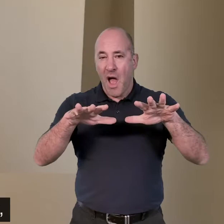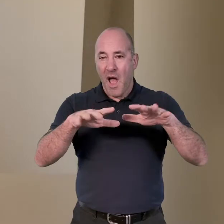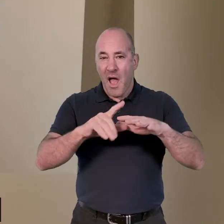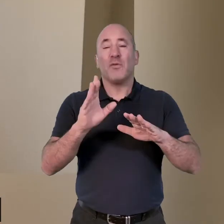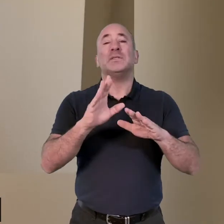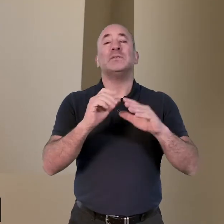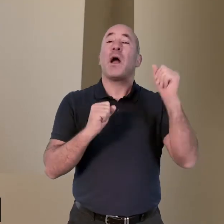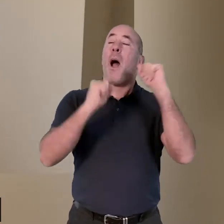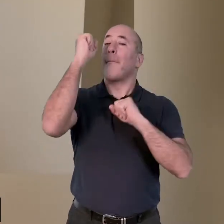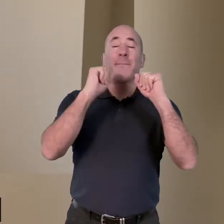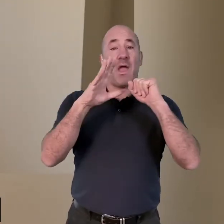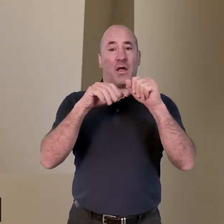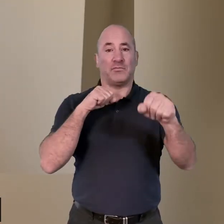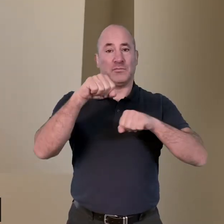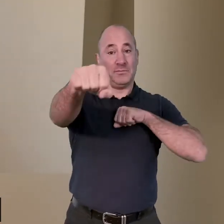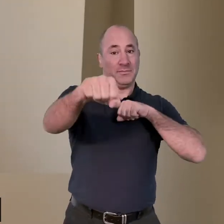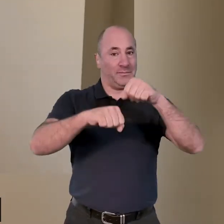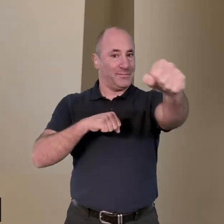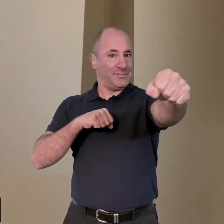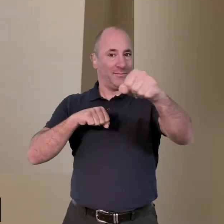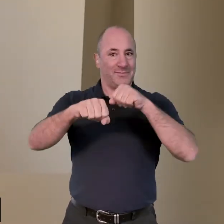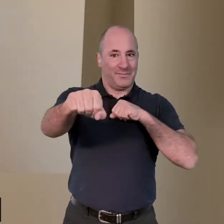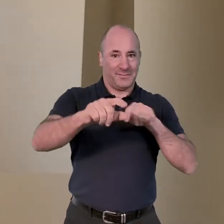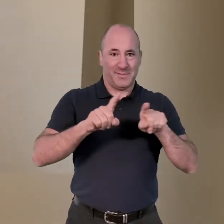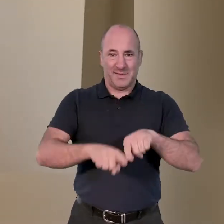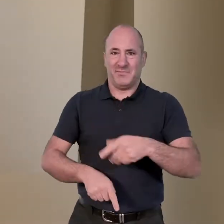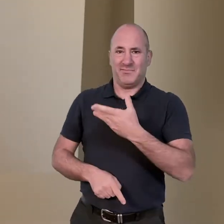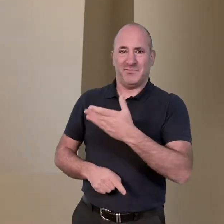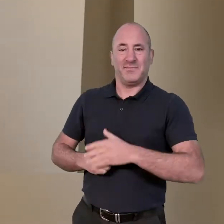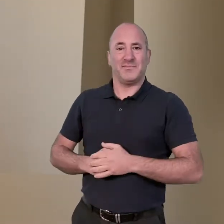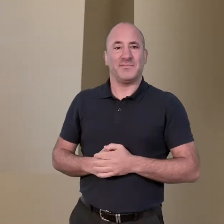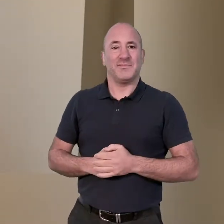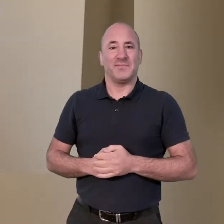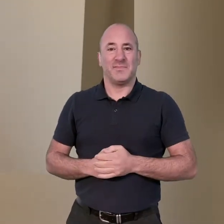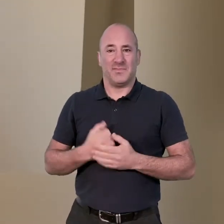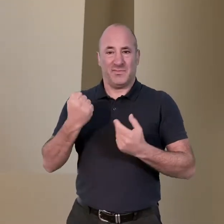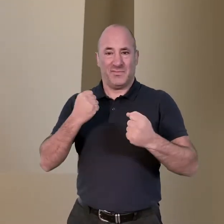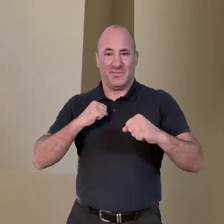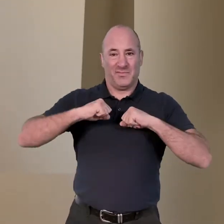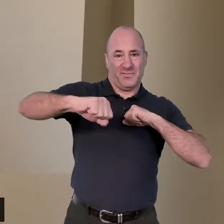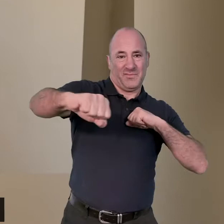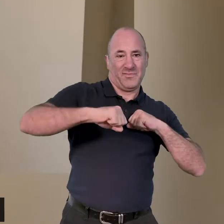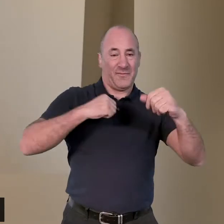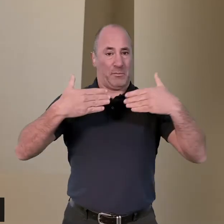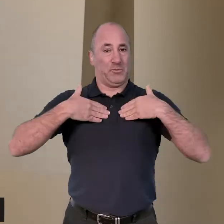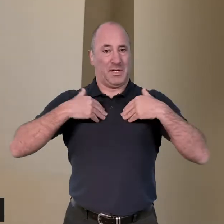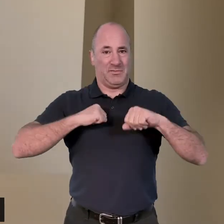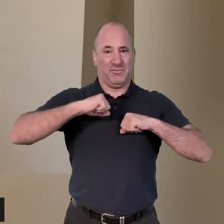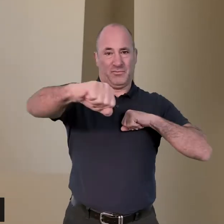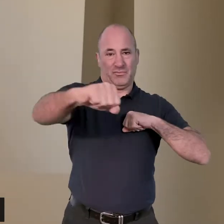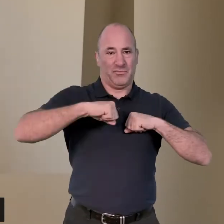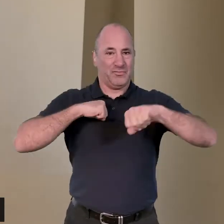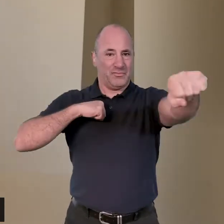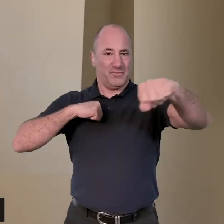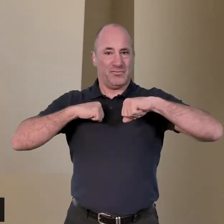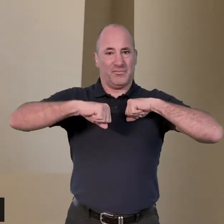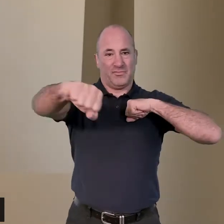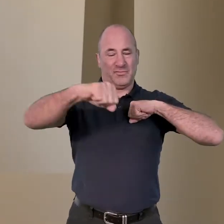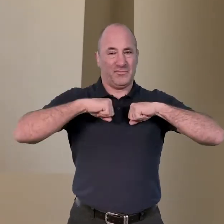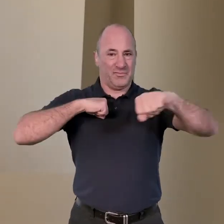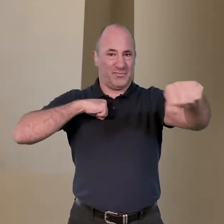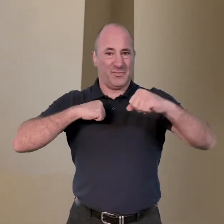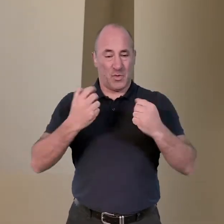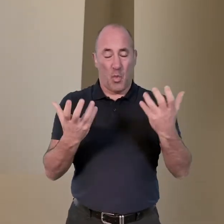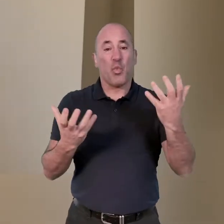very similar, however the exercise is going to be straight punches. So, starting from your hands at your chest, you're going to punch straight out, shoulder